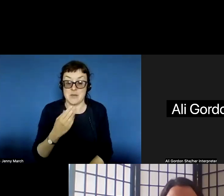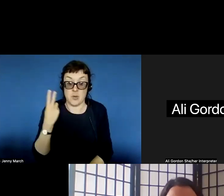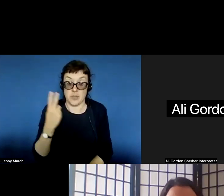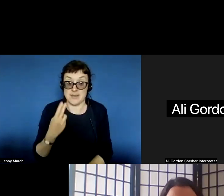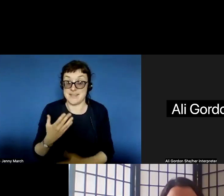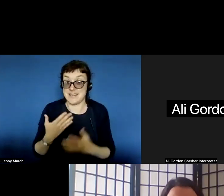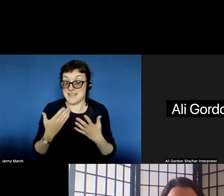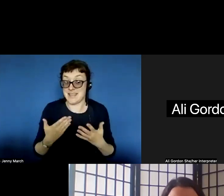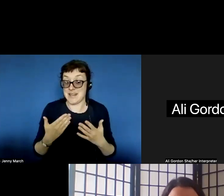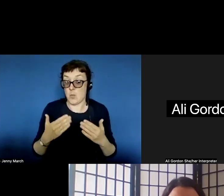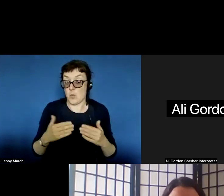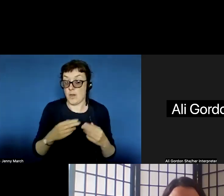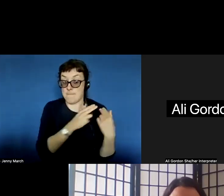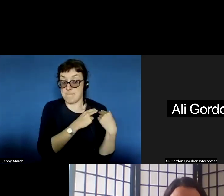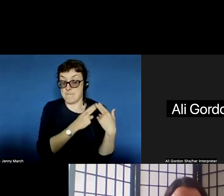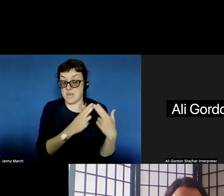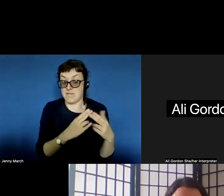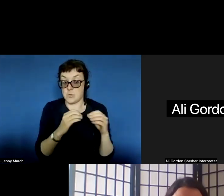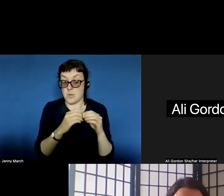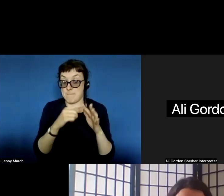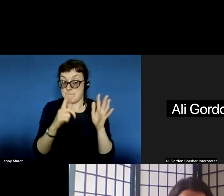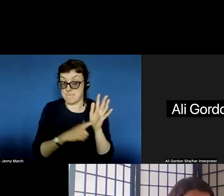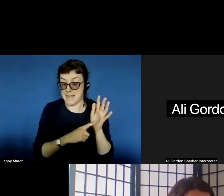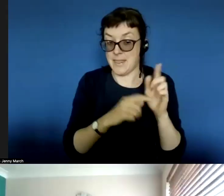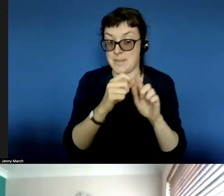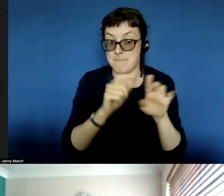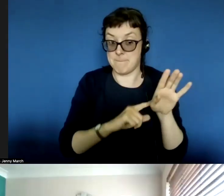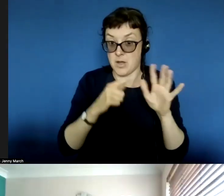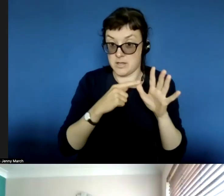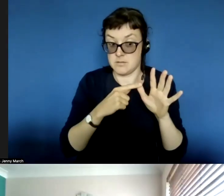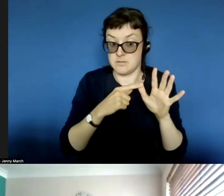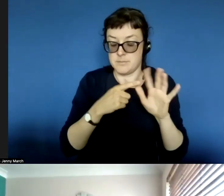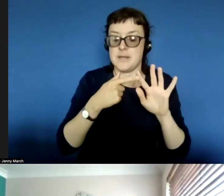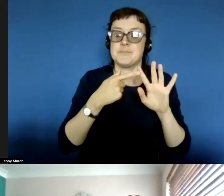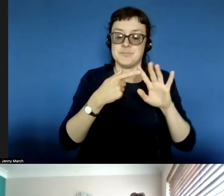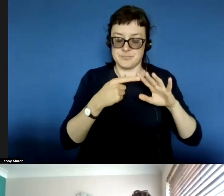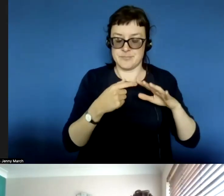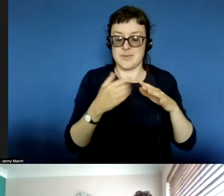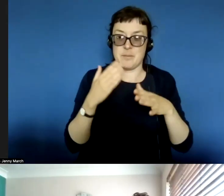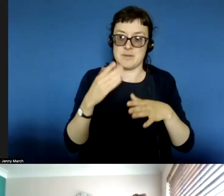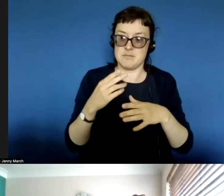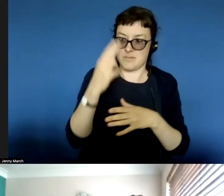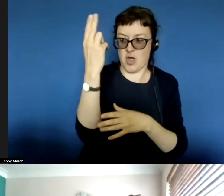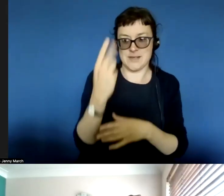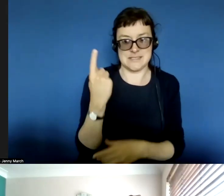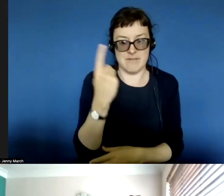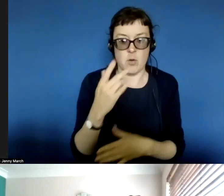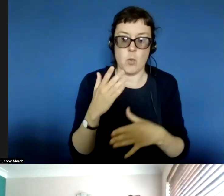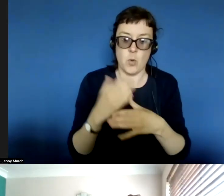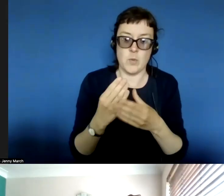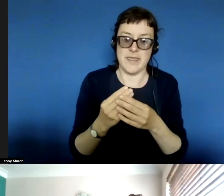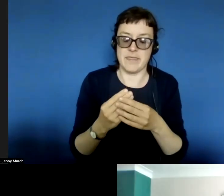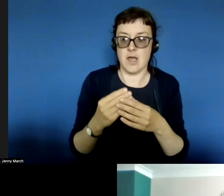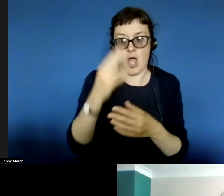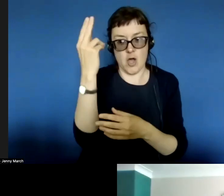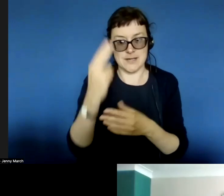I am going to pass over to Belle Pye, who is an artist who worked with the Art Extraordinary collection at